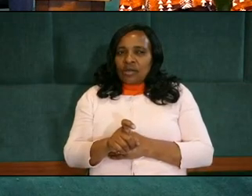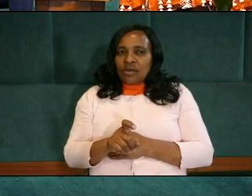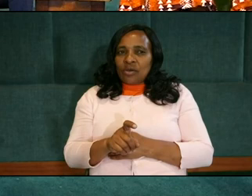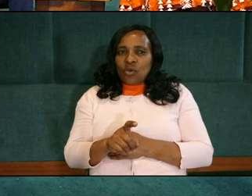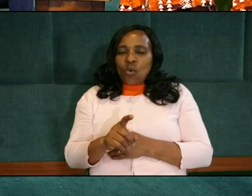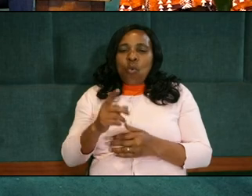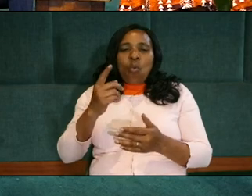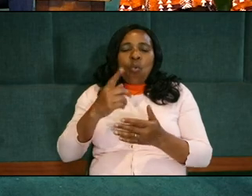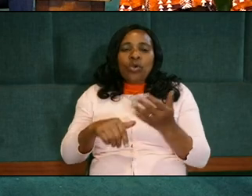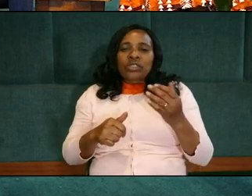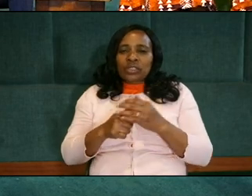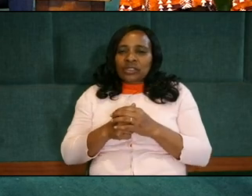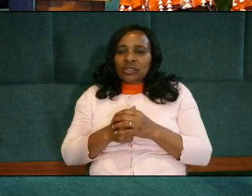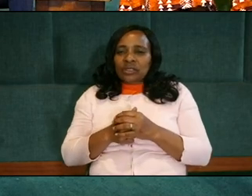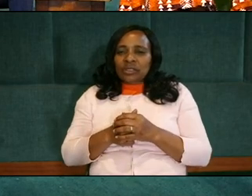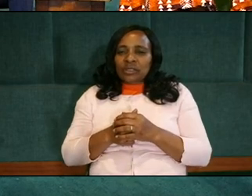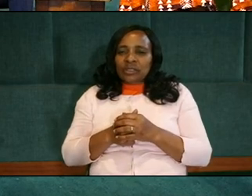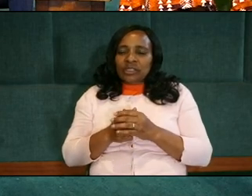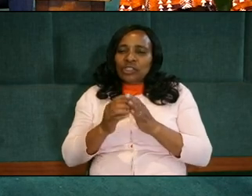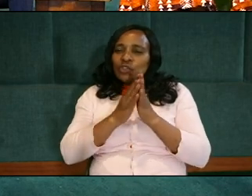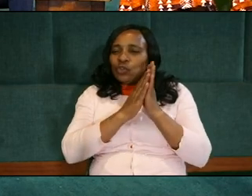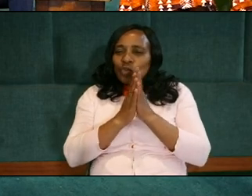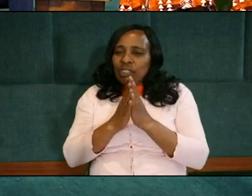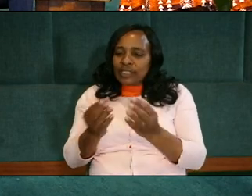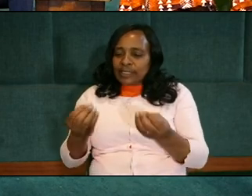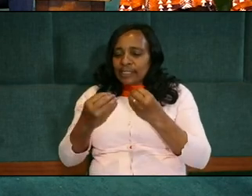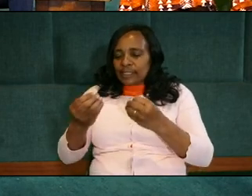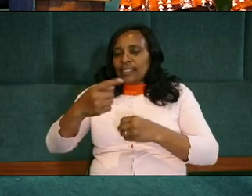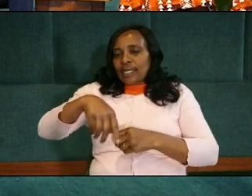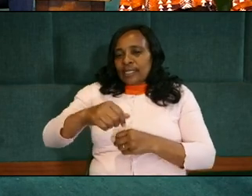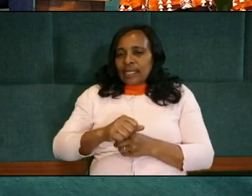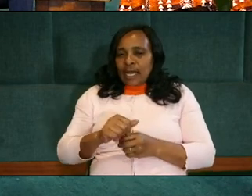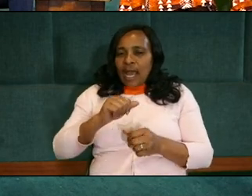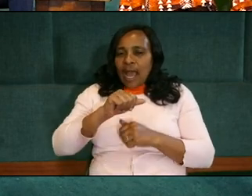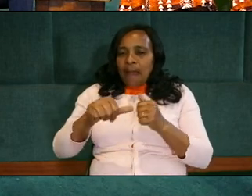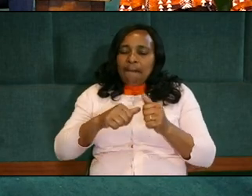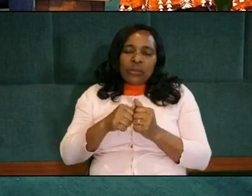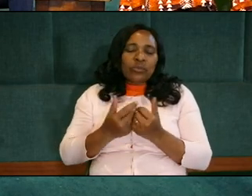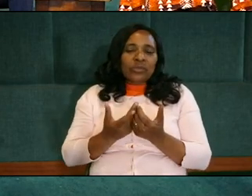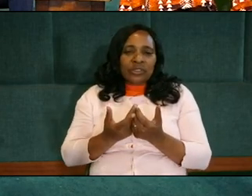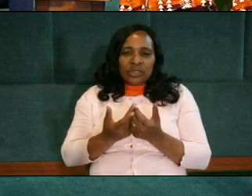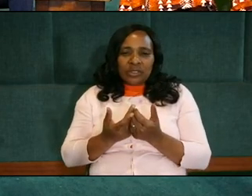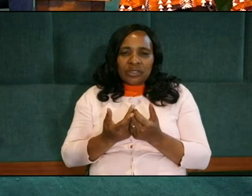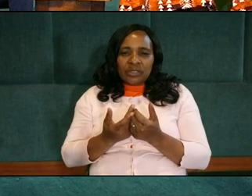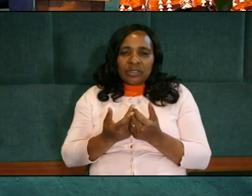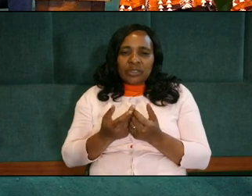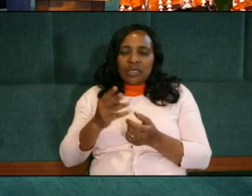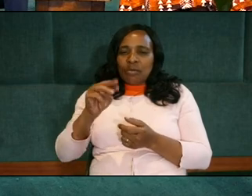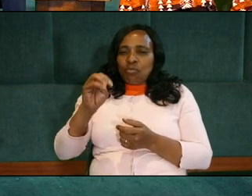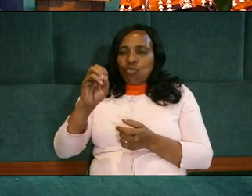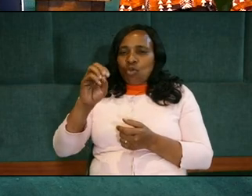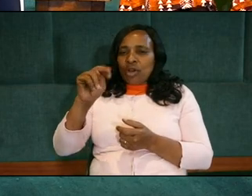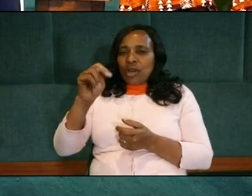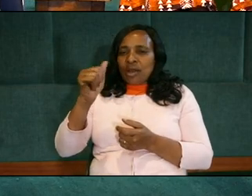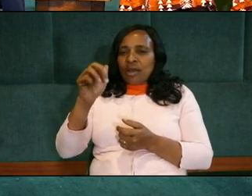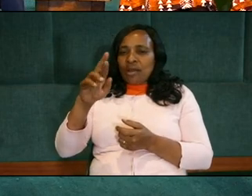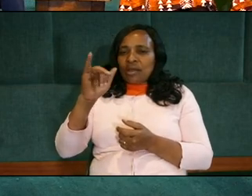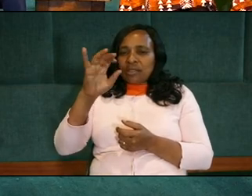what does this story teach us about purpose in life, Mona Lisa, teacher Mona